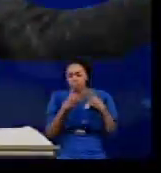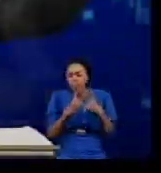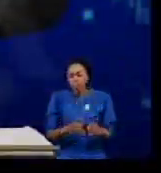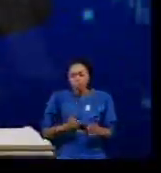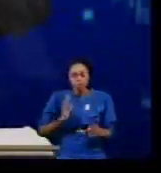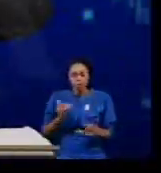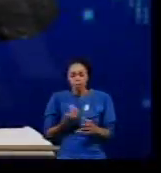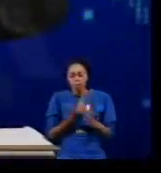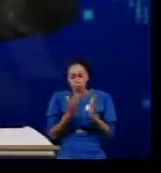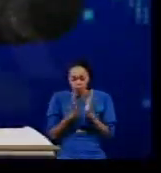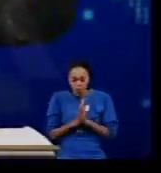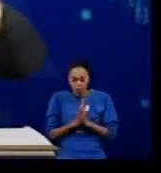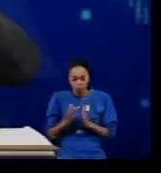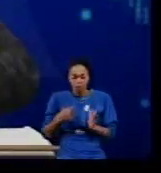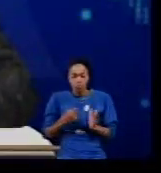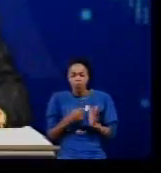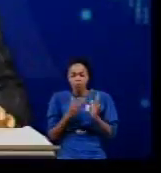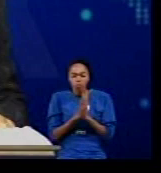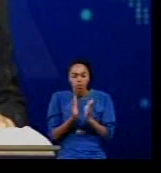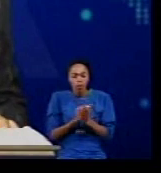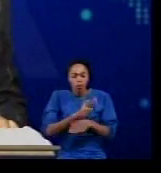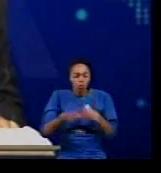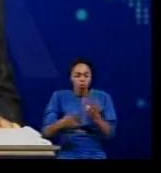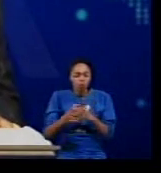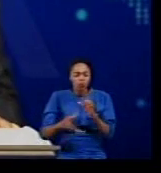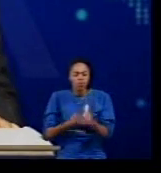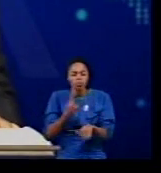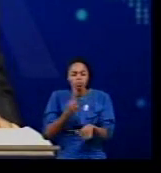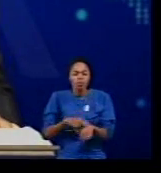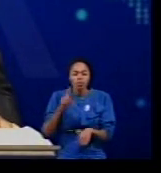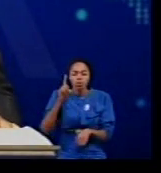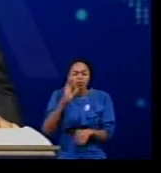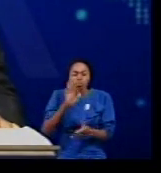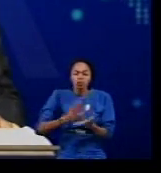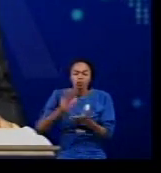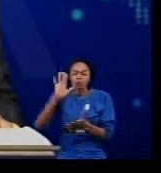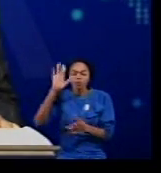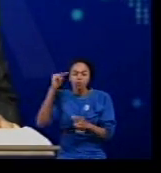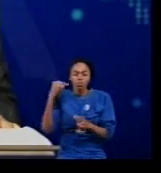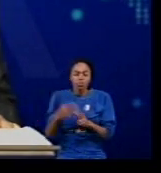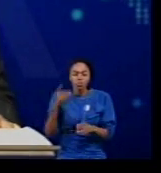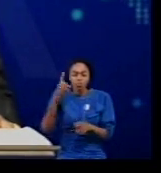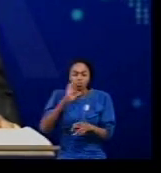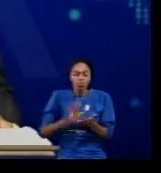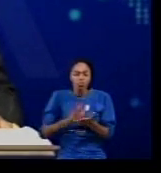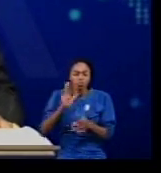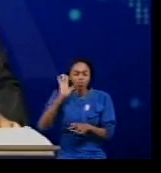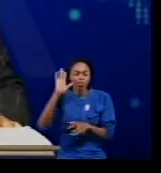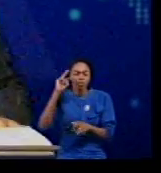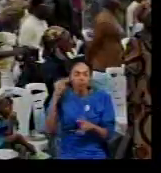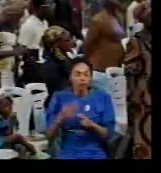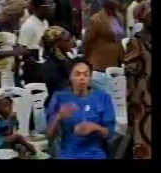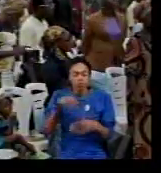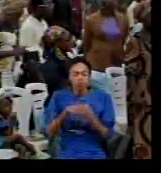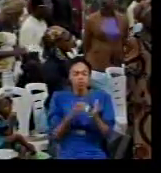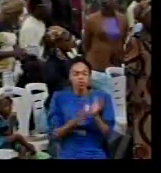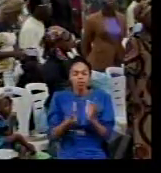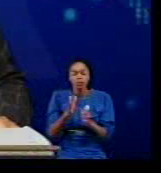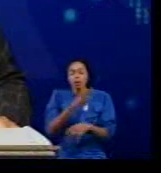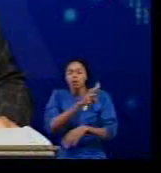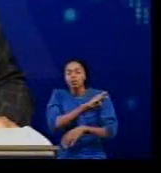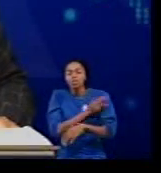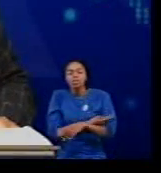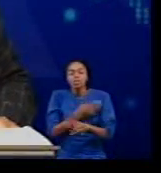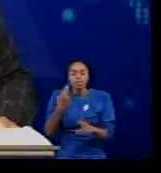valor. I make you mighty. The presence of the Lord in our lives makes us mighty. Fulfilling God's call by